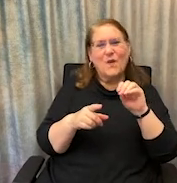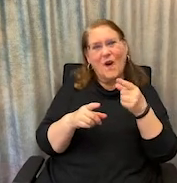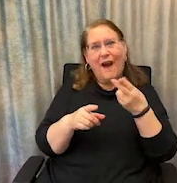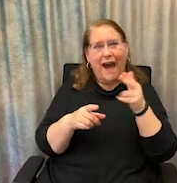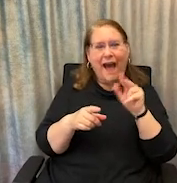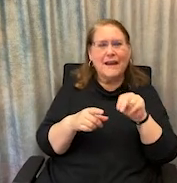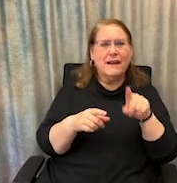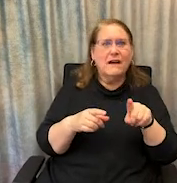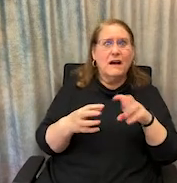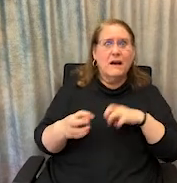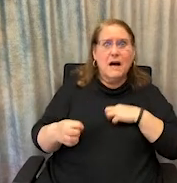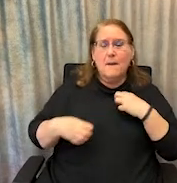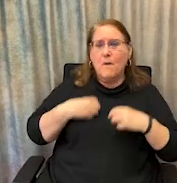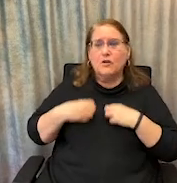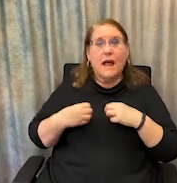and